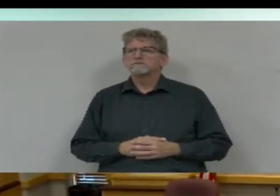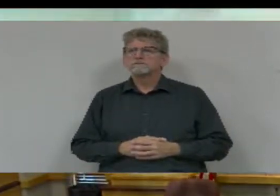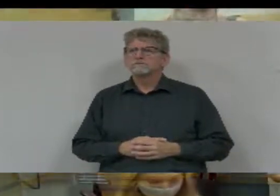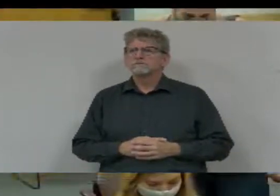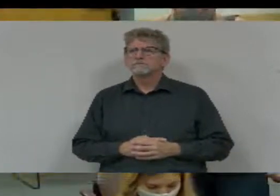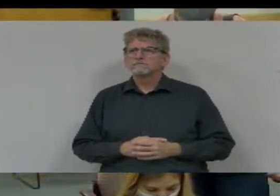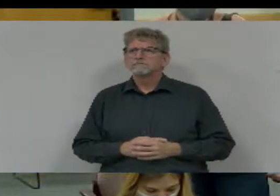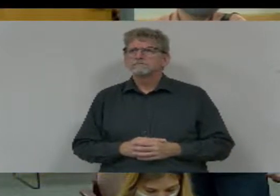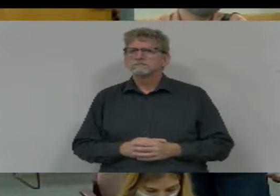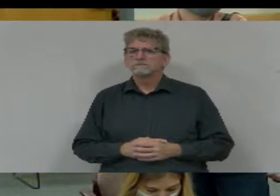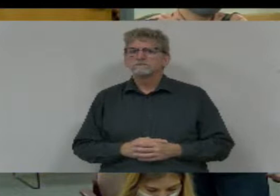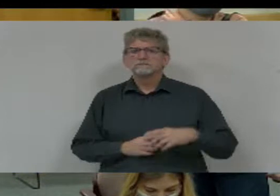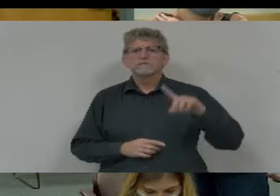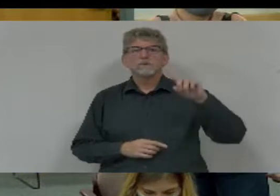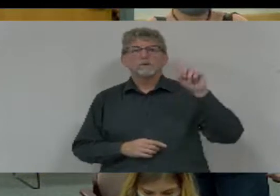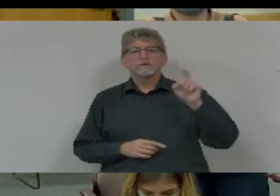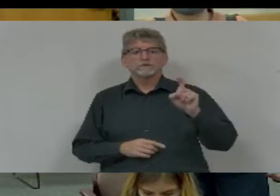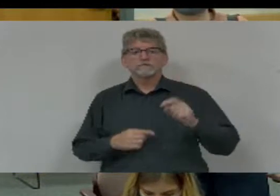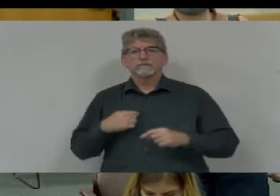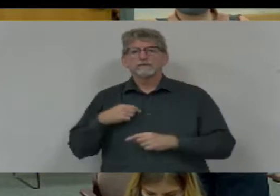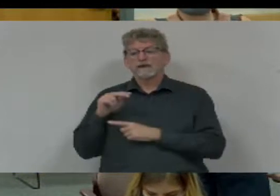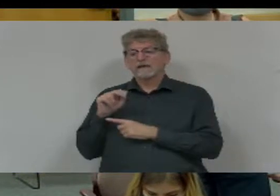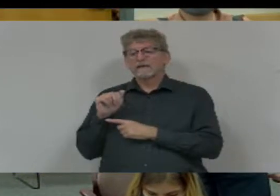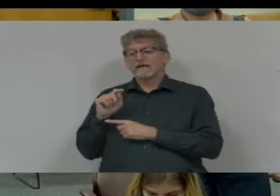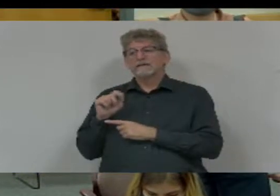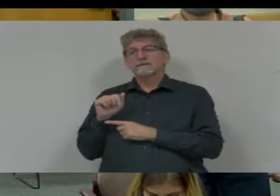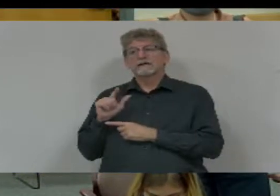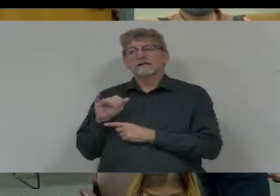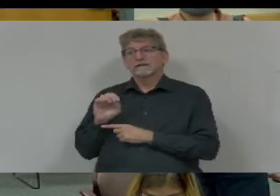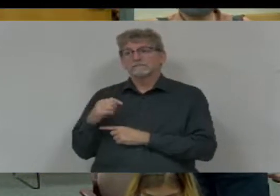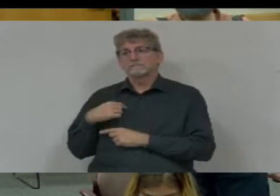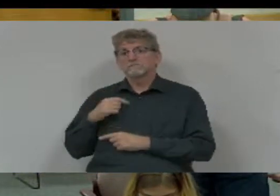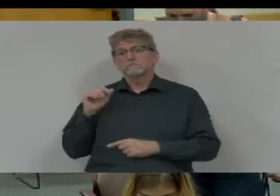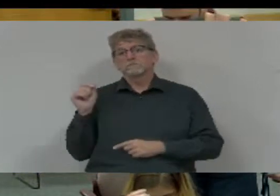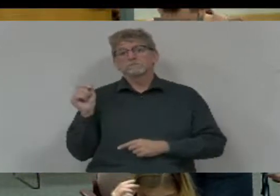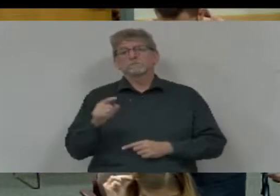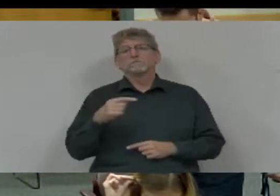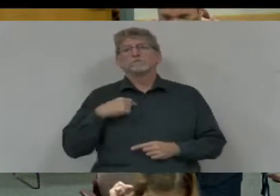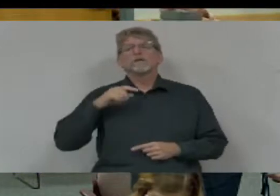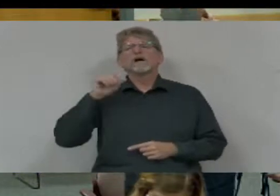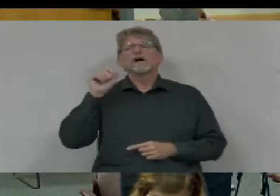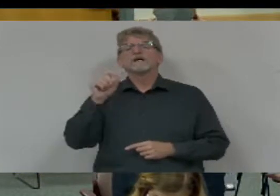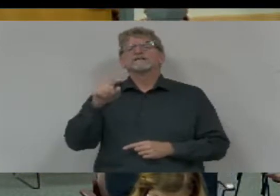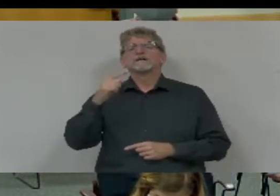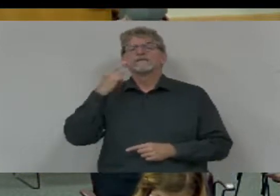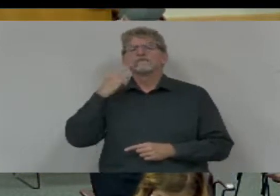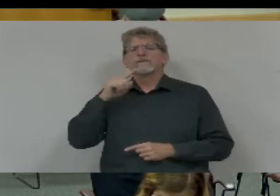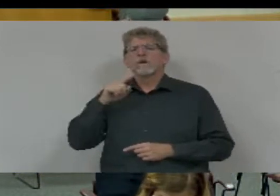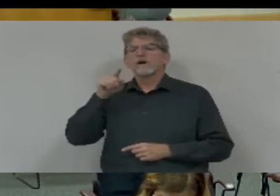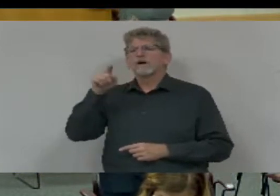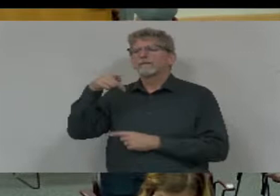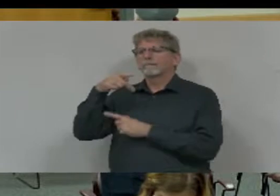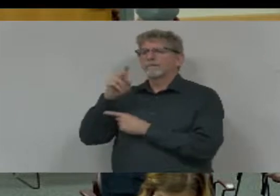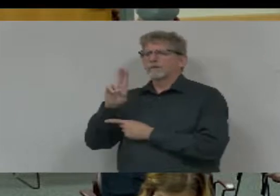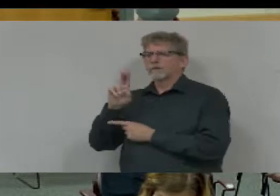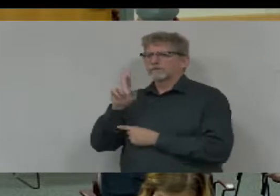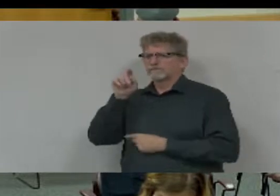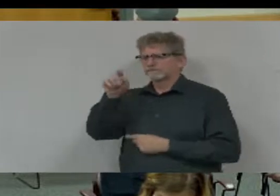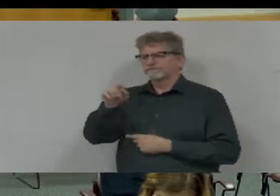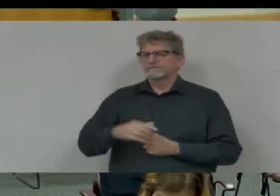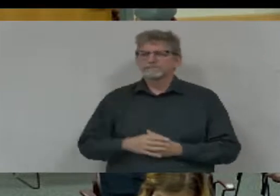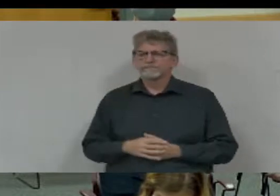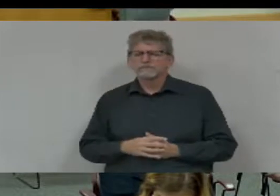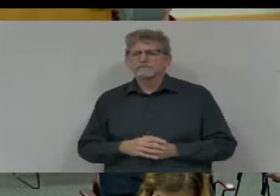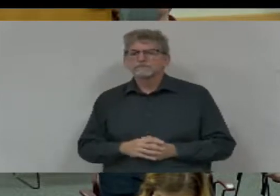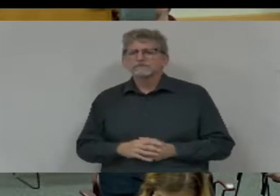Hi, Natalie Fedor with the Purdue Exponent. My question's for Dr. Ramirez. The increase in variants that we've